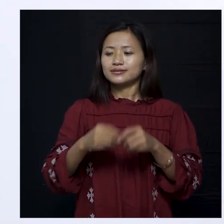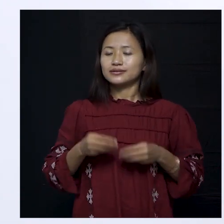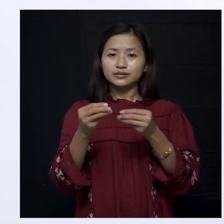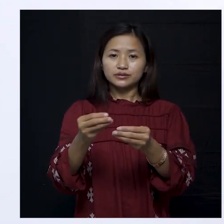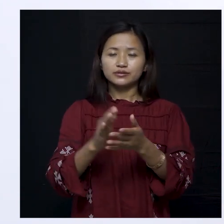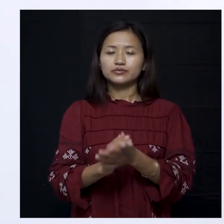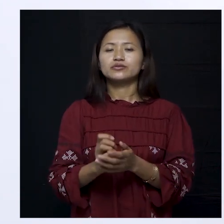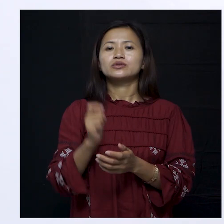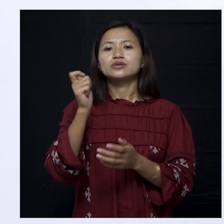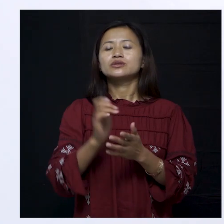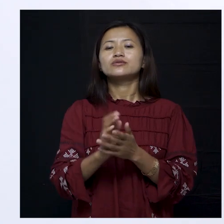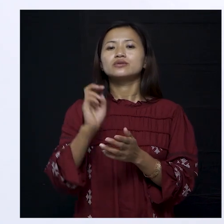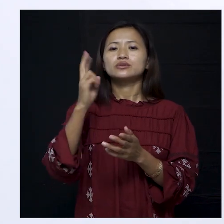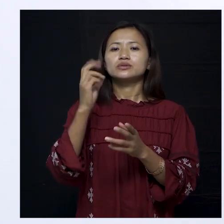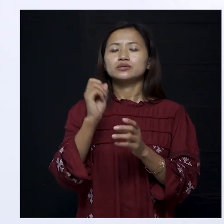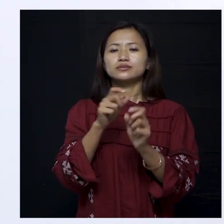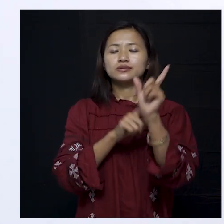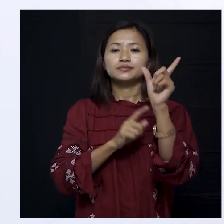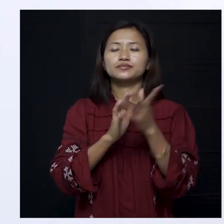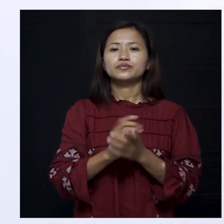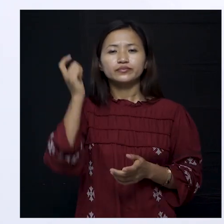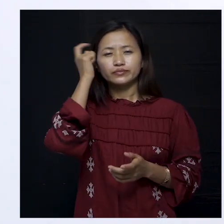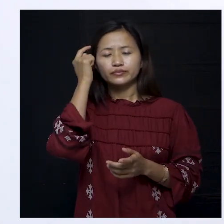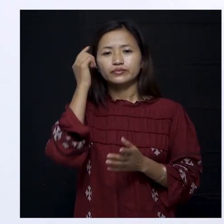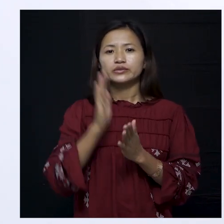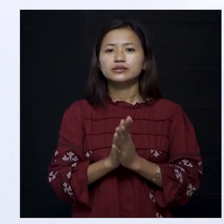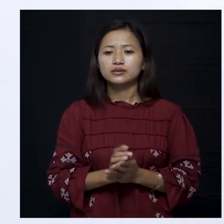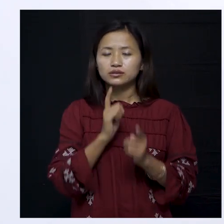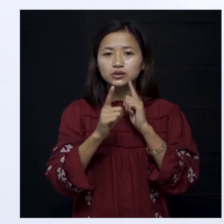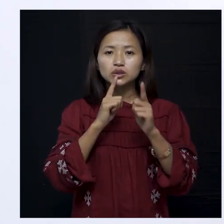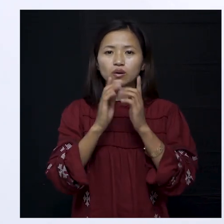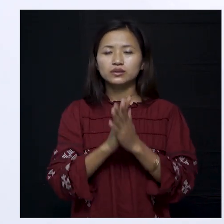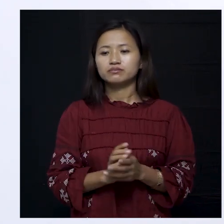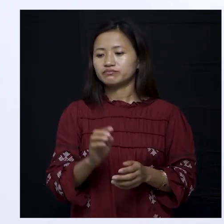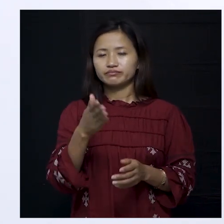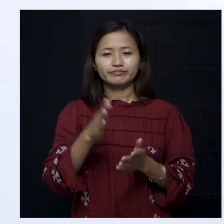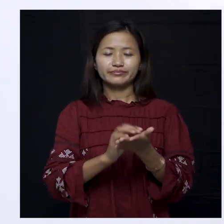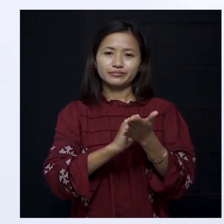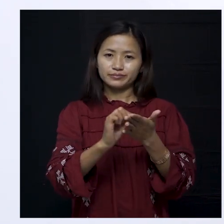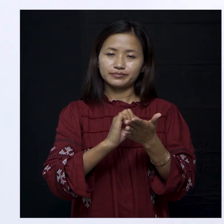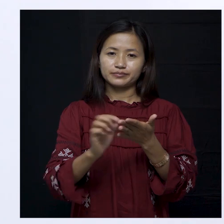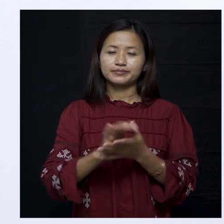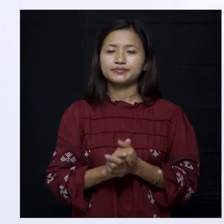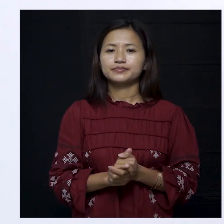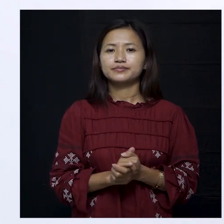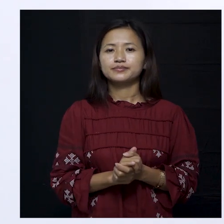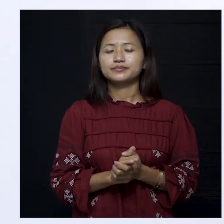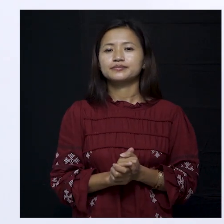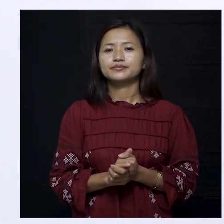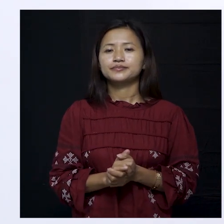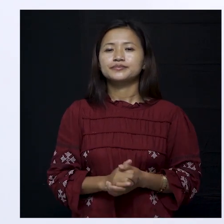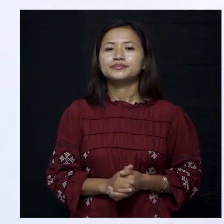years. So this is what I'm talking about. You have to think that you are talking and not writing. And then you have to get your facts